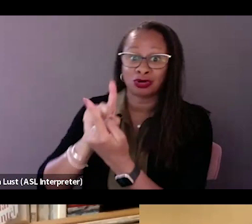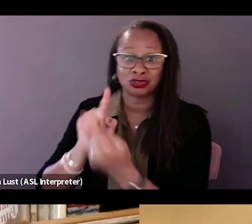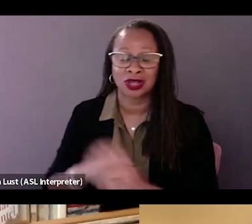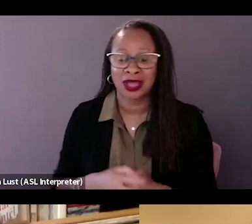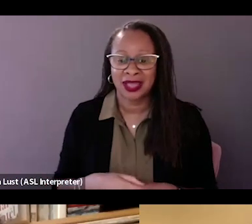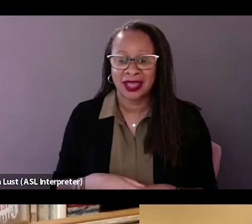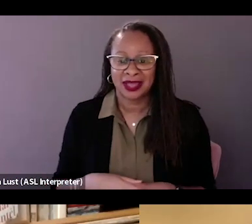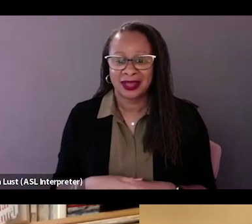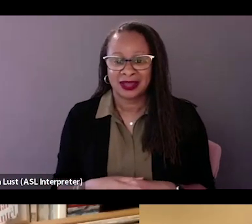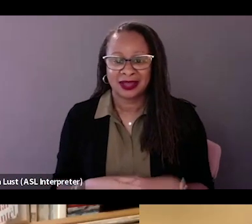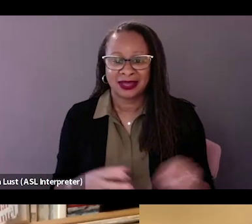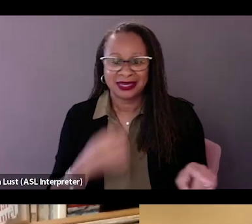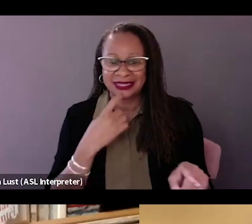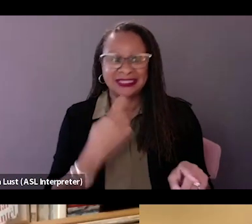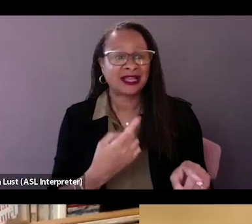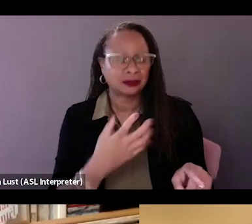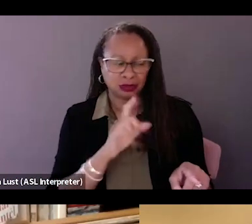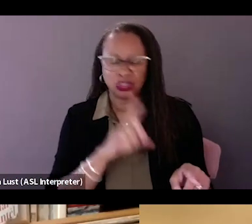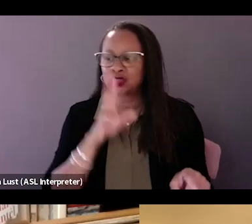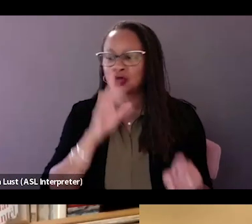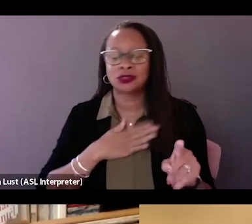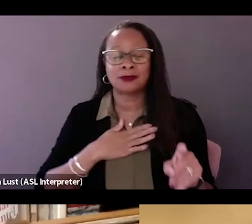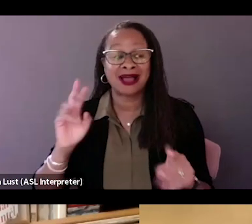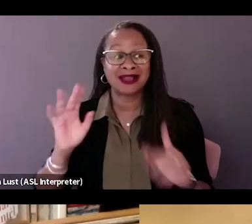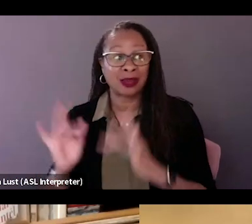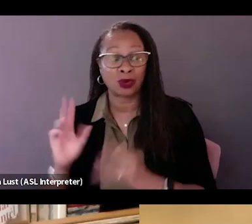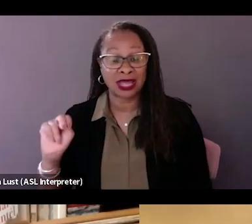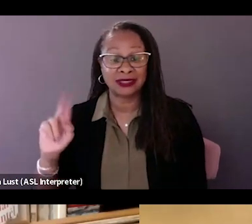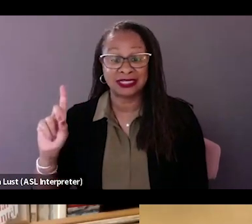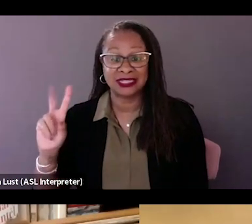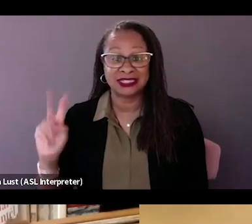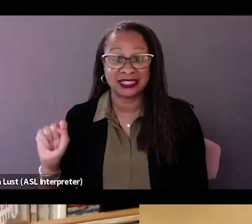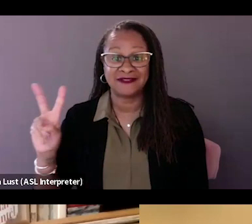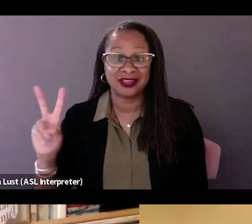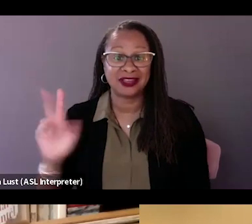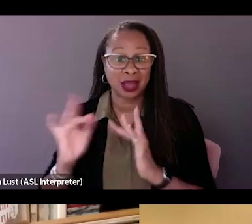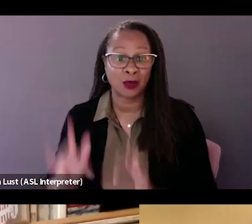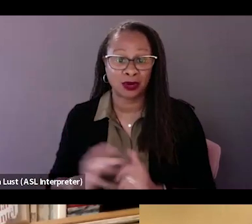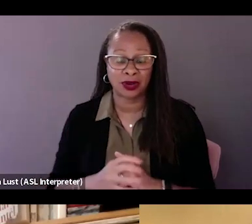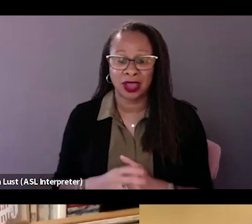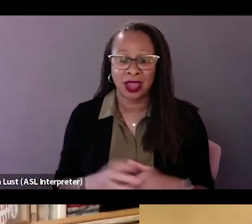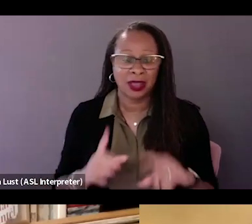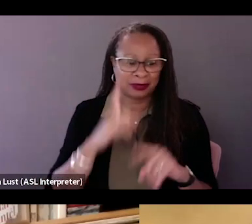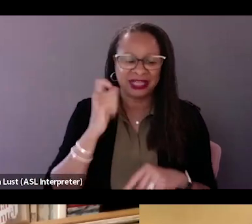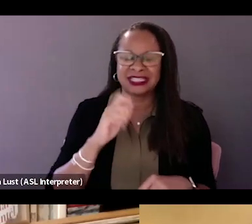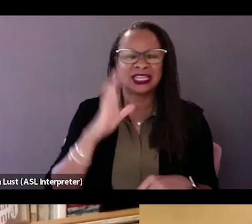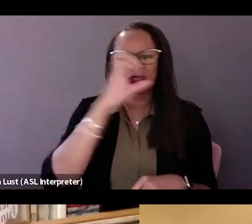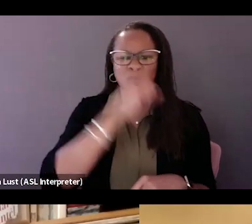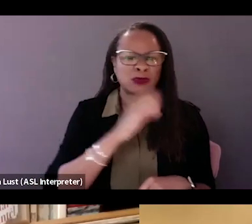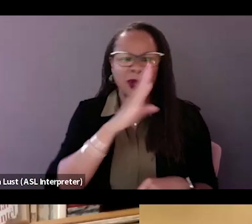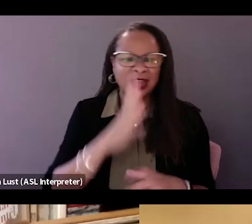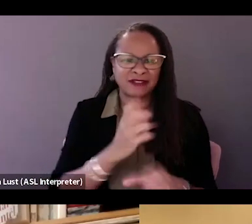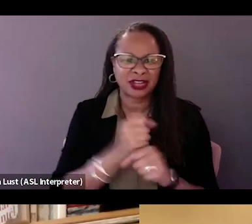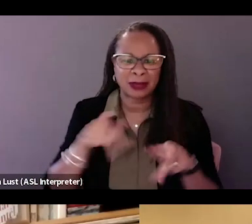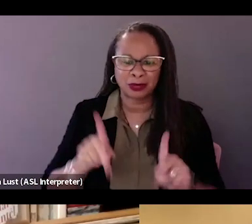go and speak to the NDTV network, and if they give you permission, then we'll talk. Because he just assumed that I'd never get permission. To